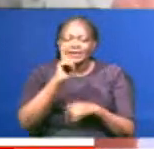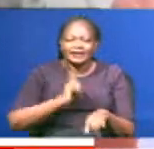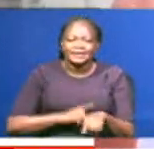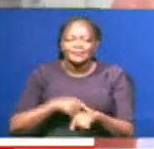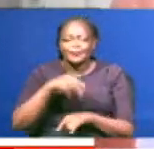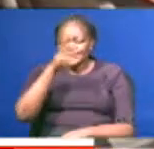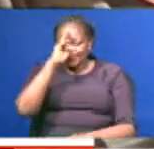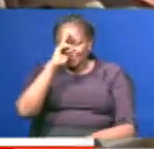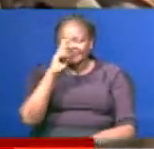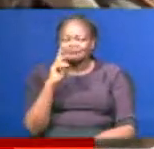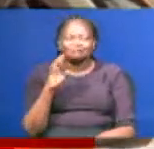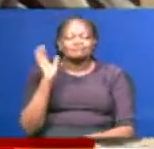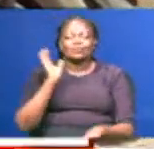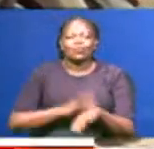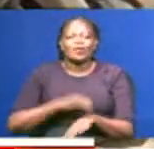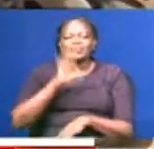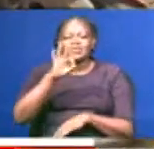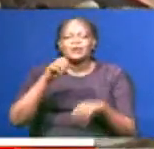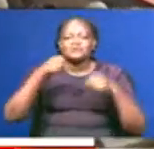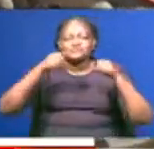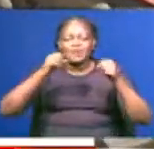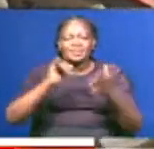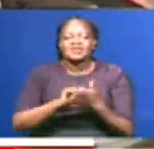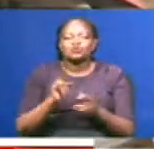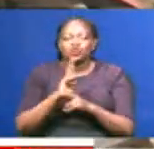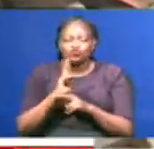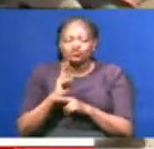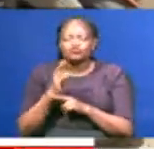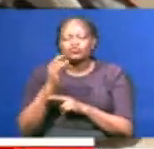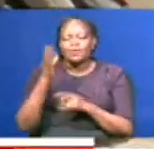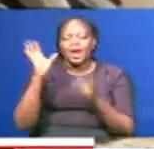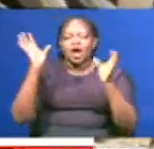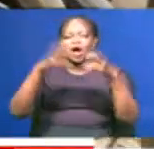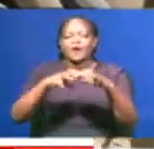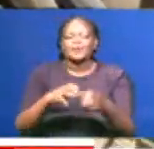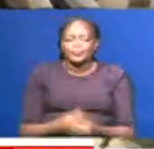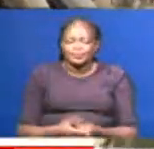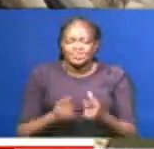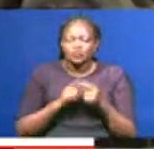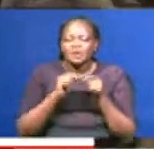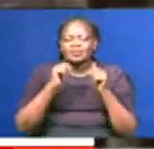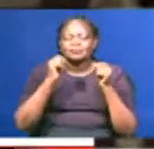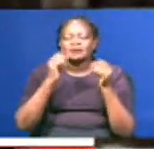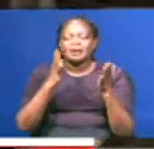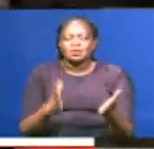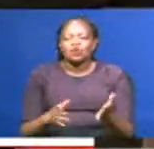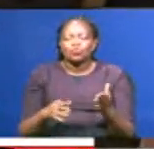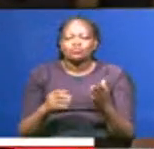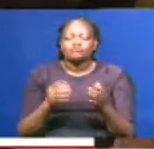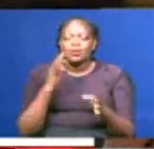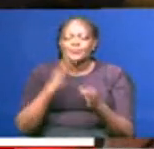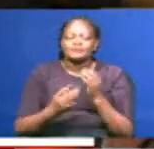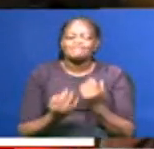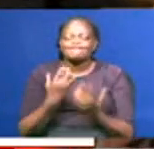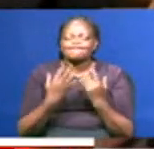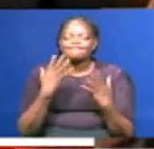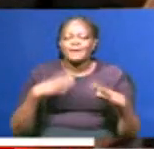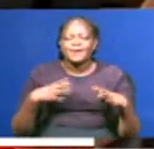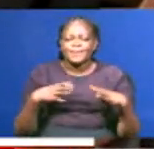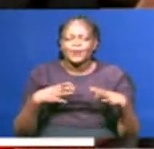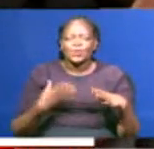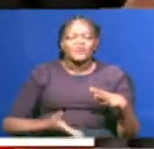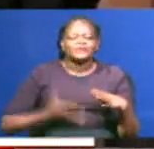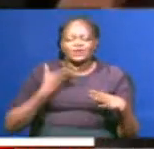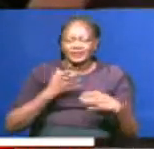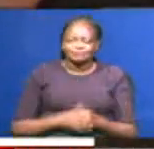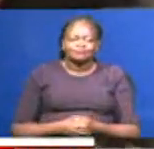to impound three motorcycles that were used by a gang, where one rider was burnt to death by irate residents, and with